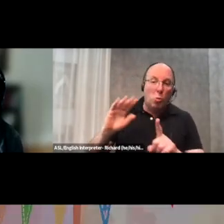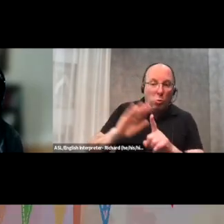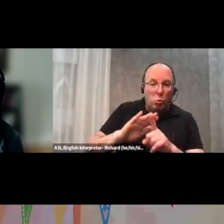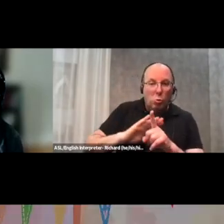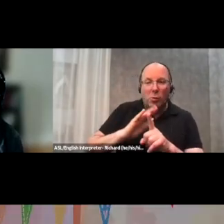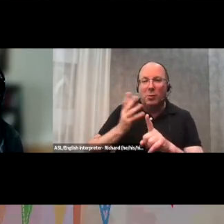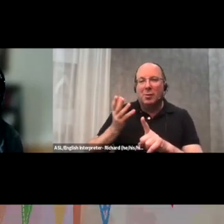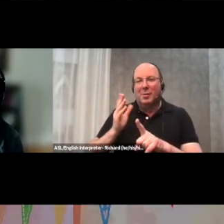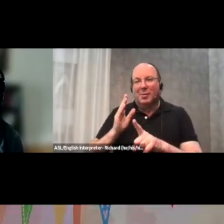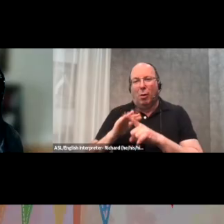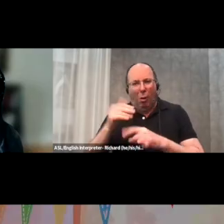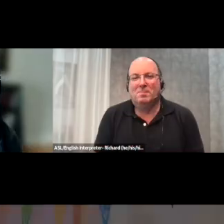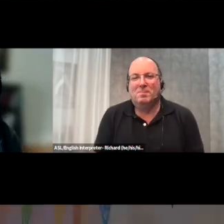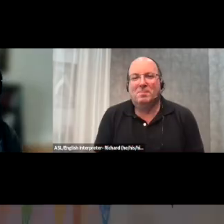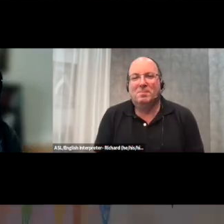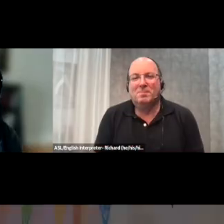it.